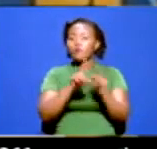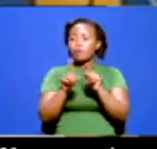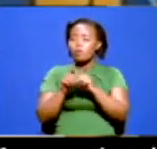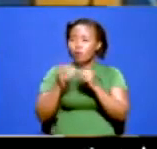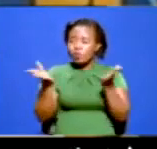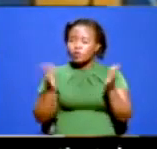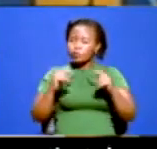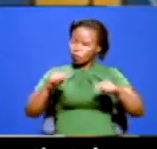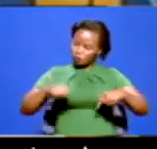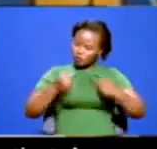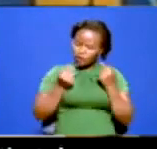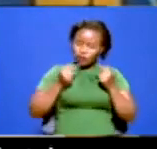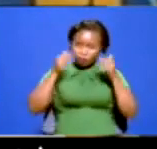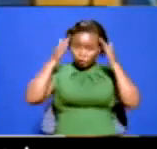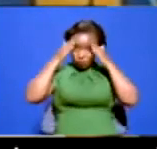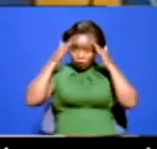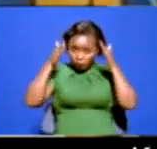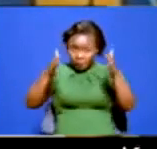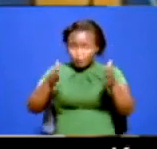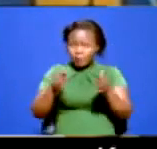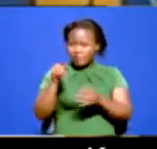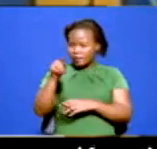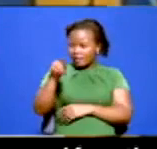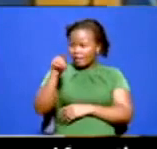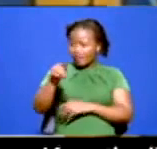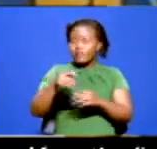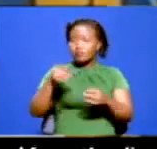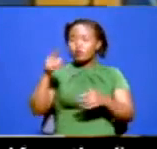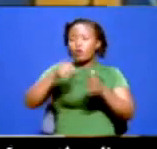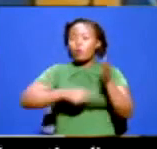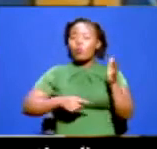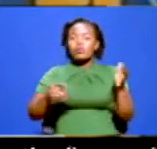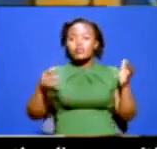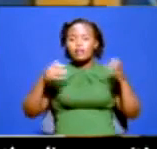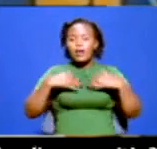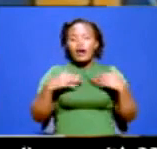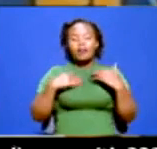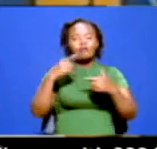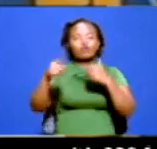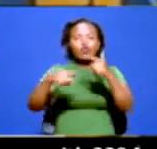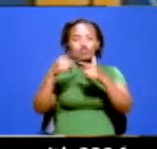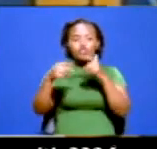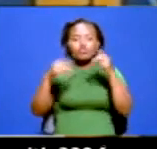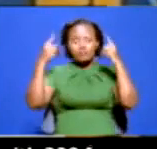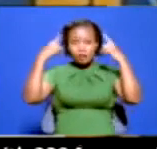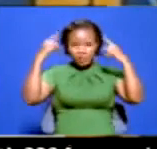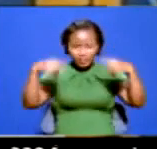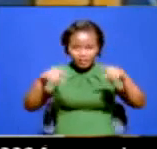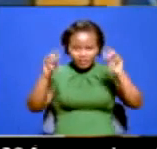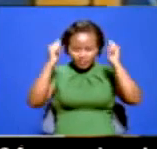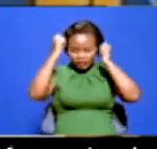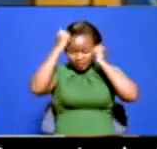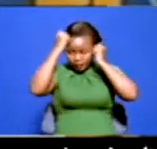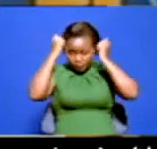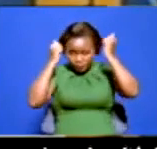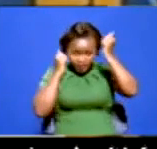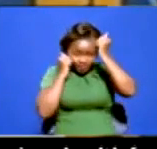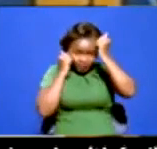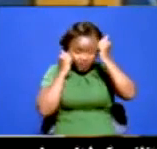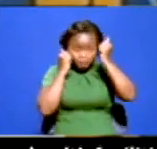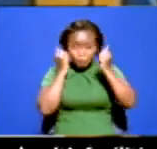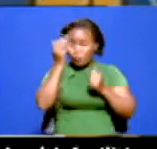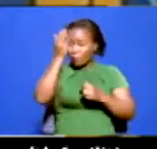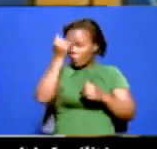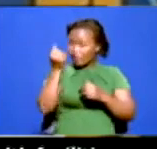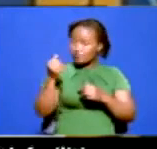And selfless commitment is what has bound militaries that succeed. Because then you